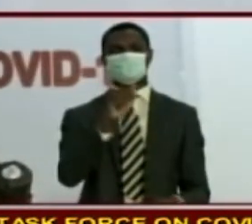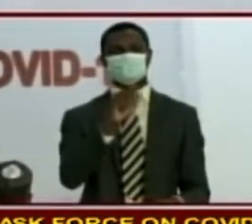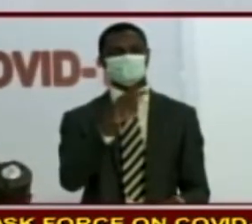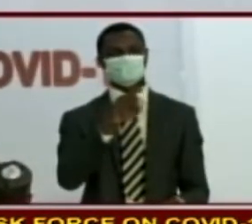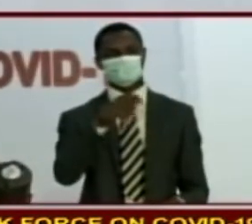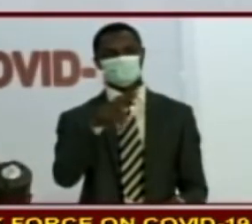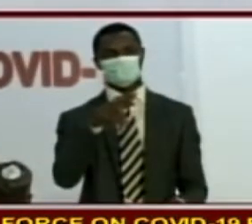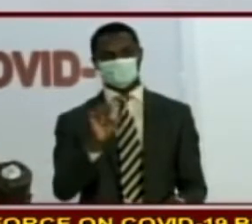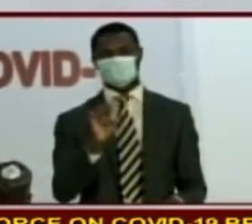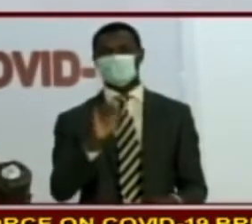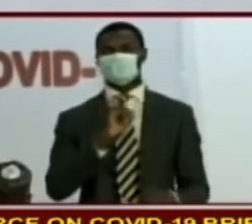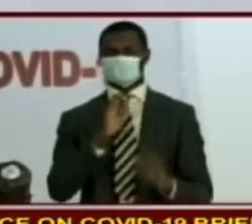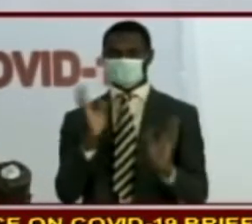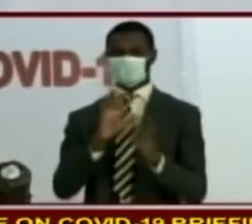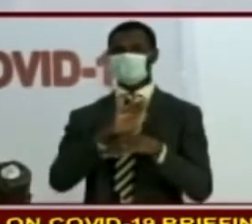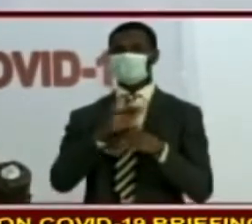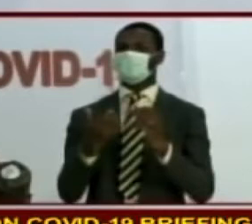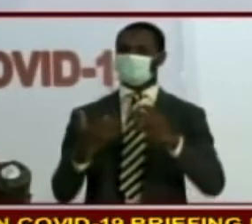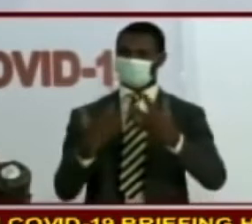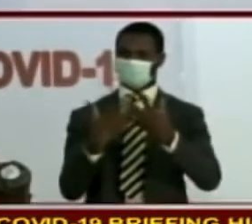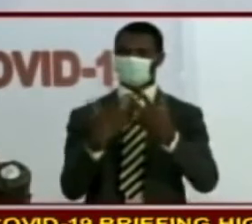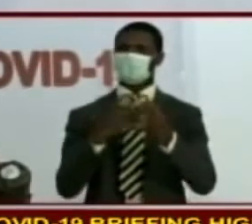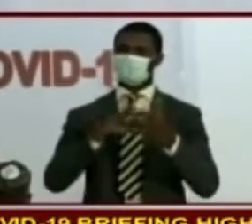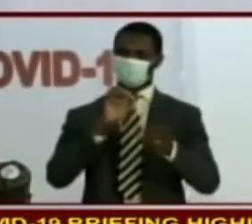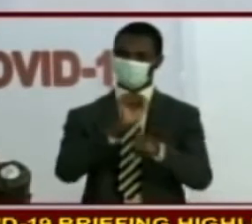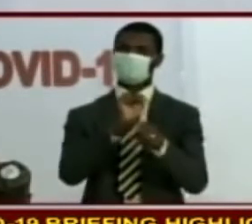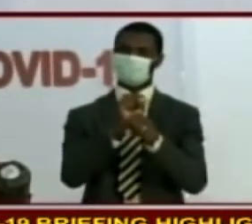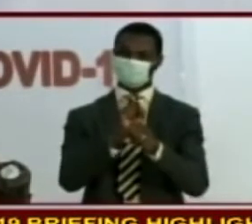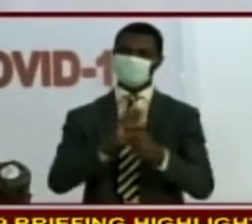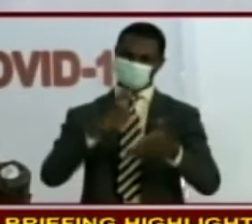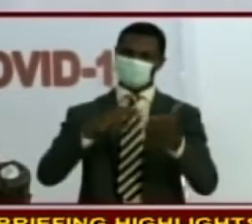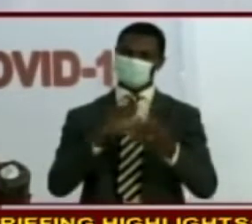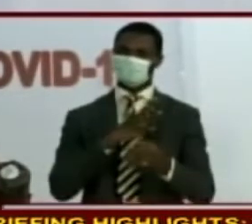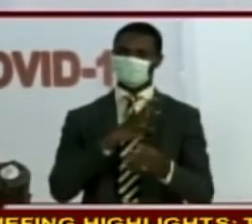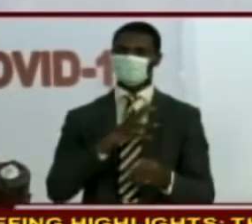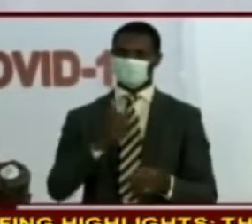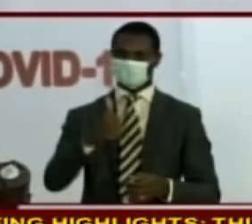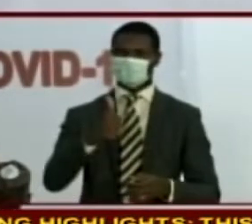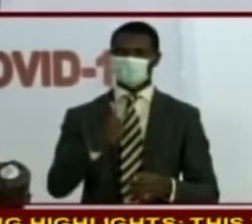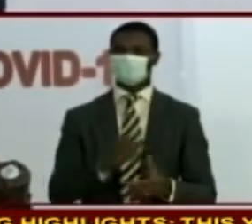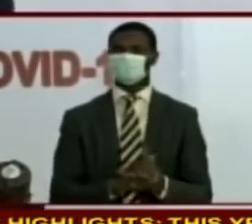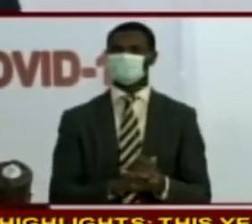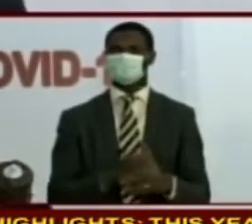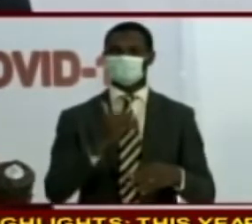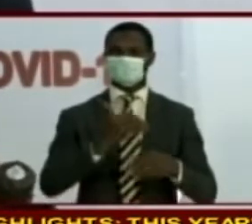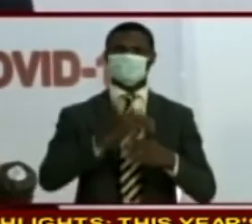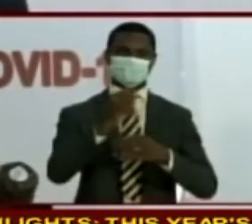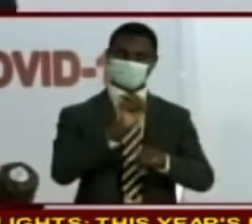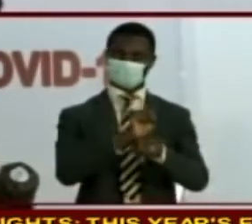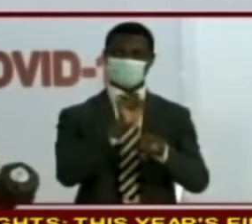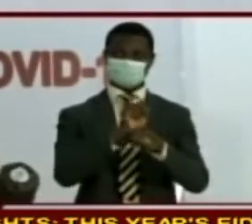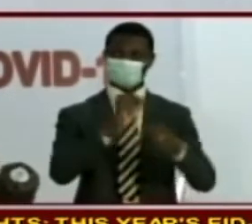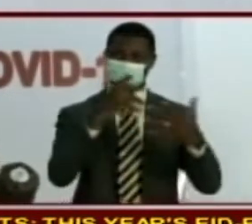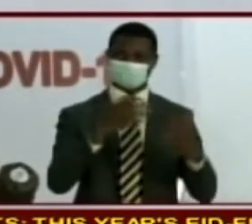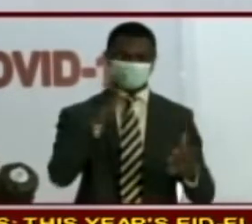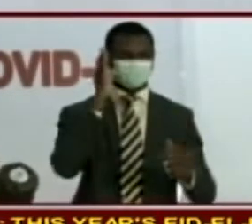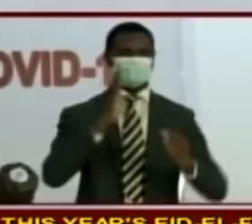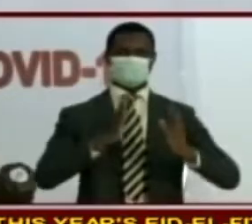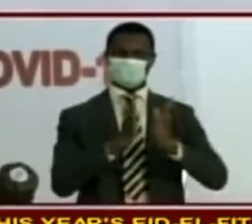and I'm sure they all are. There will be a lot of masters in public health to be awarded after this